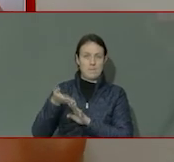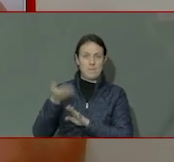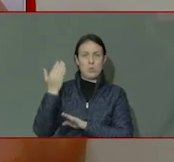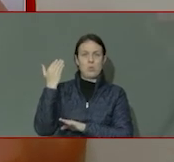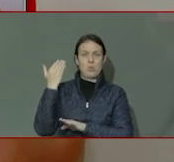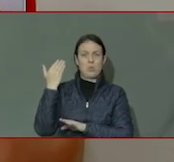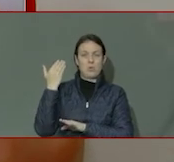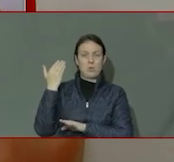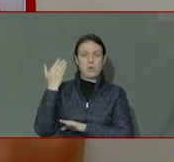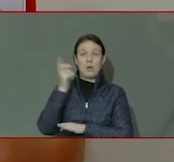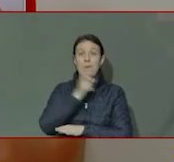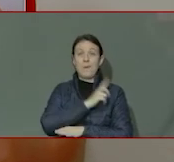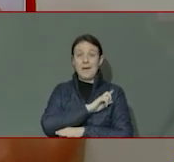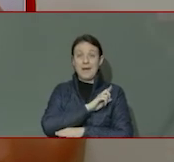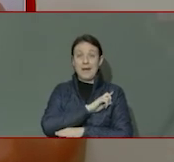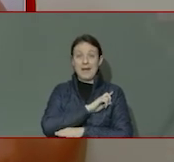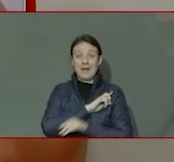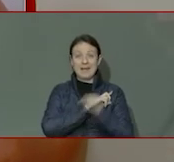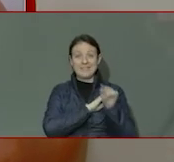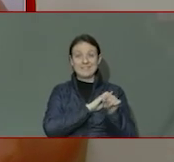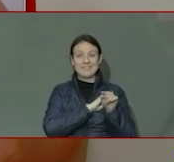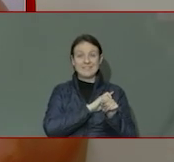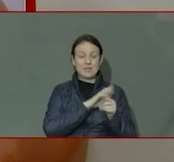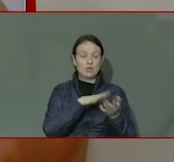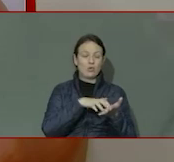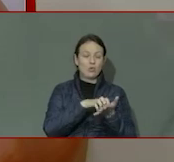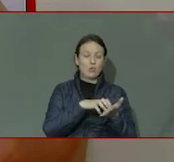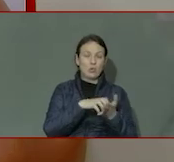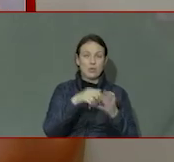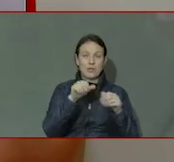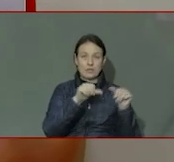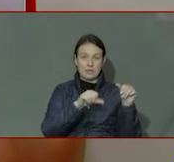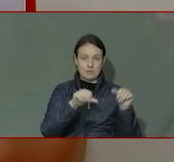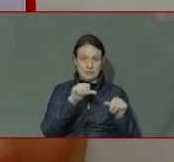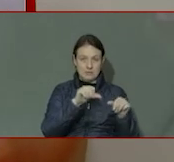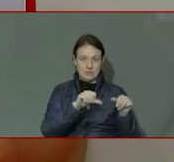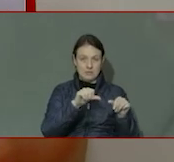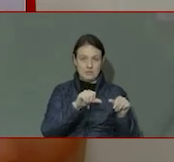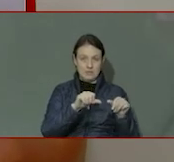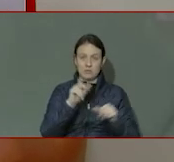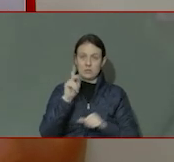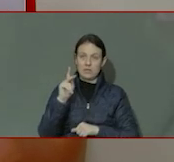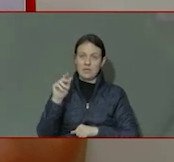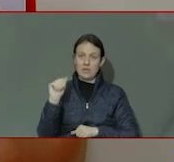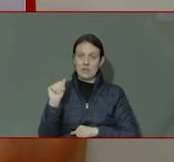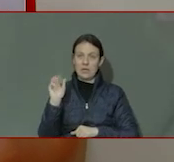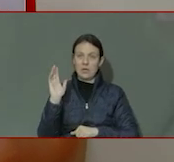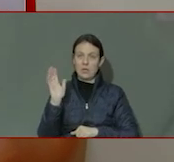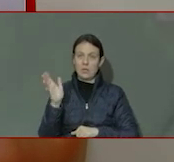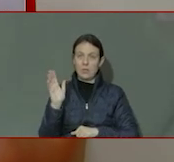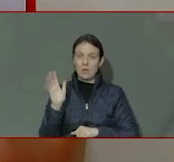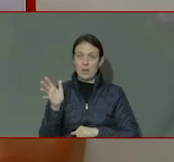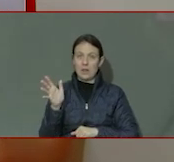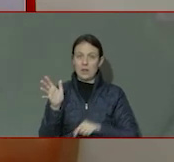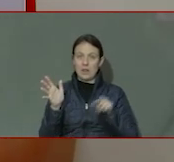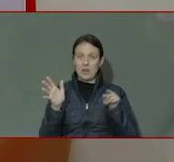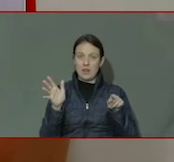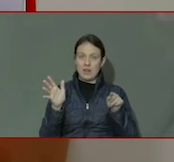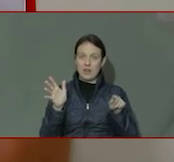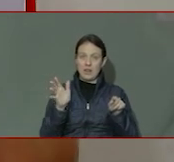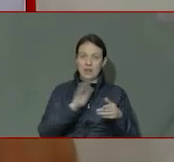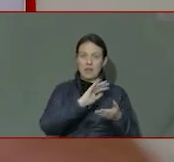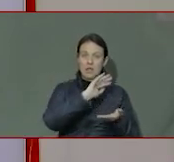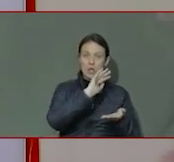because this clearly is a weaker acid. So the Ka will be smaller than that